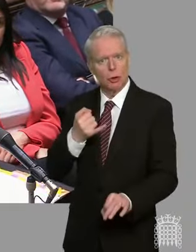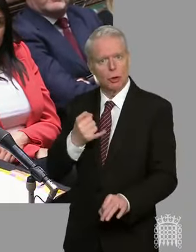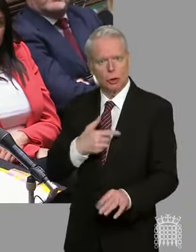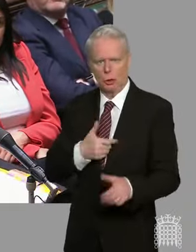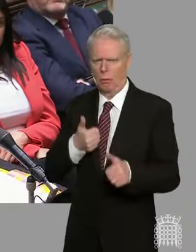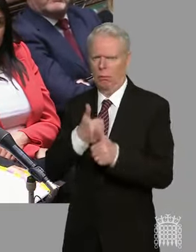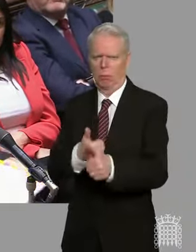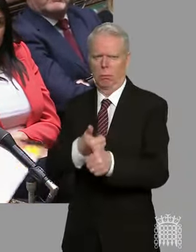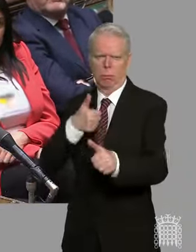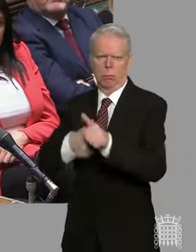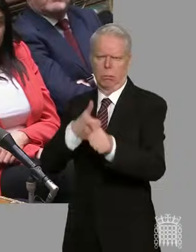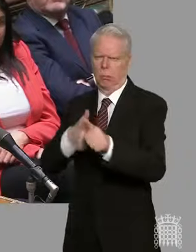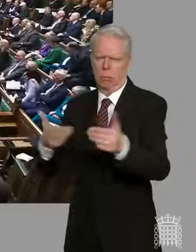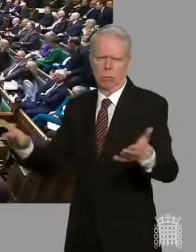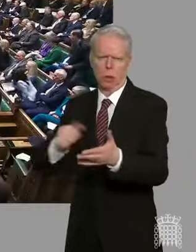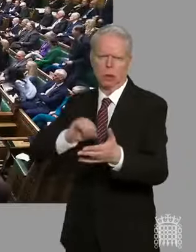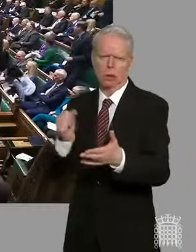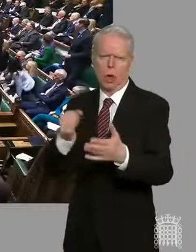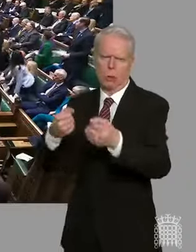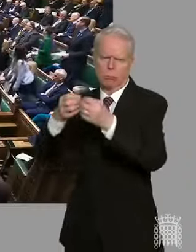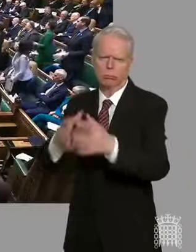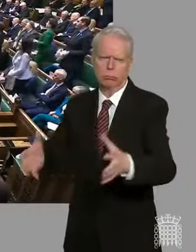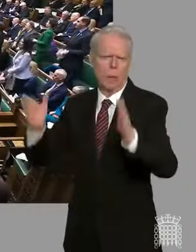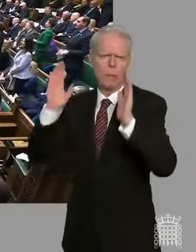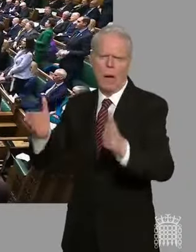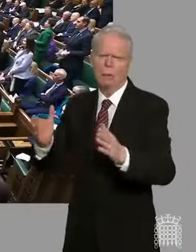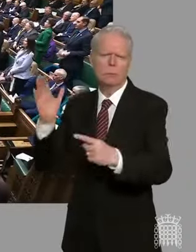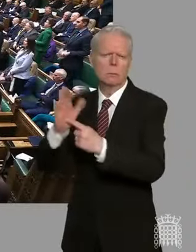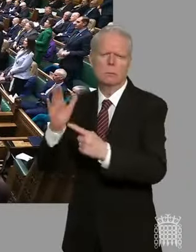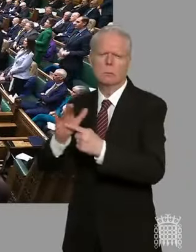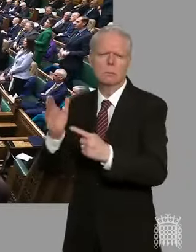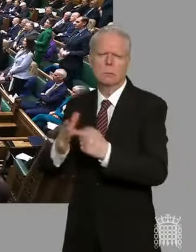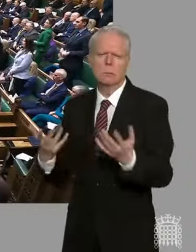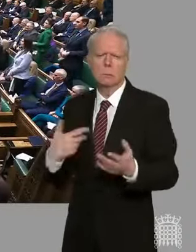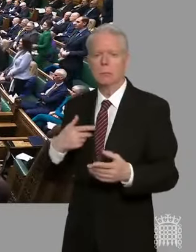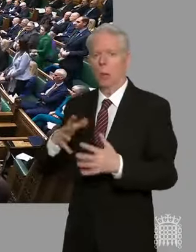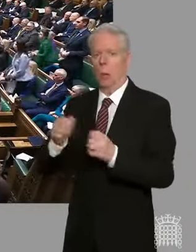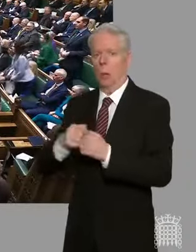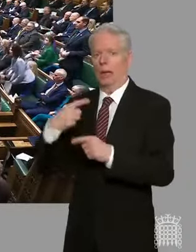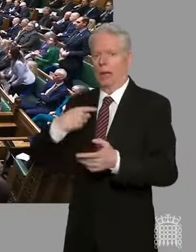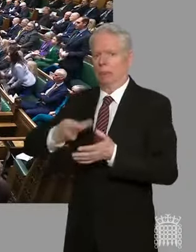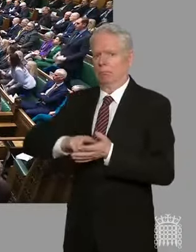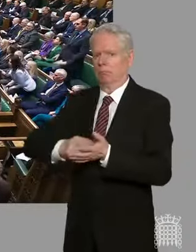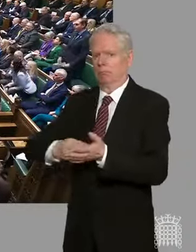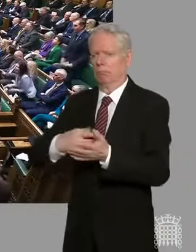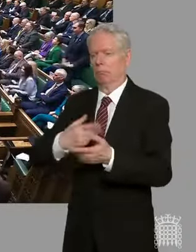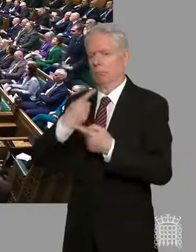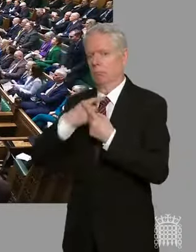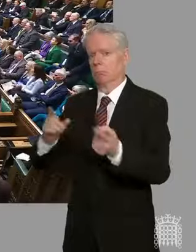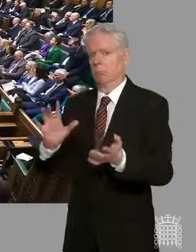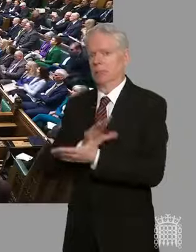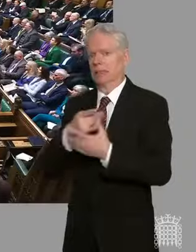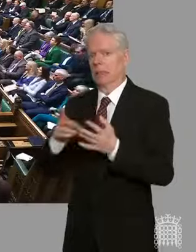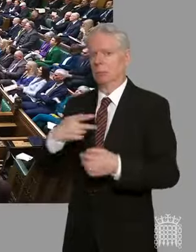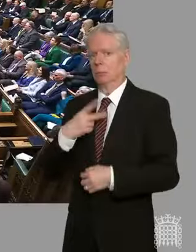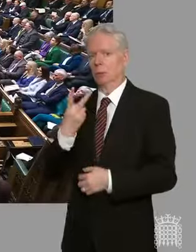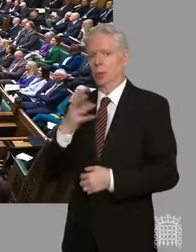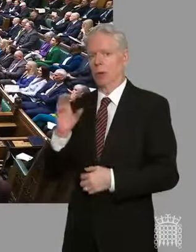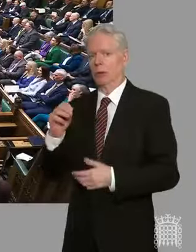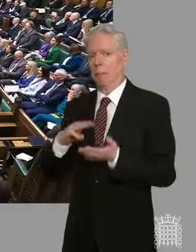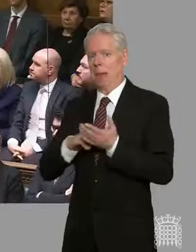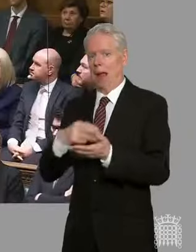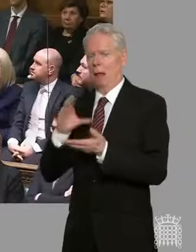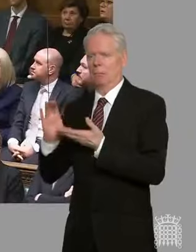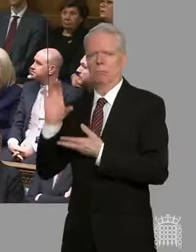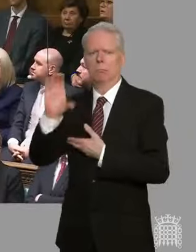for generations there. Steve Race. Speaker, yesterday I returned from Ukraine, having spent 4 days with a